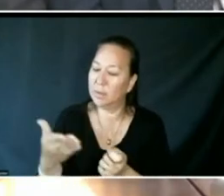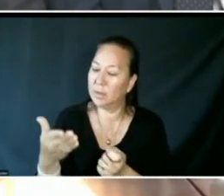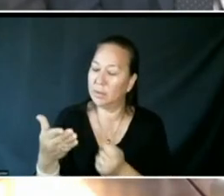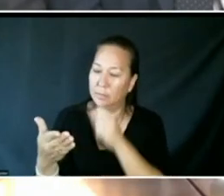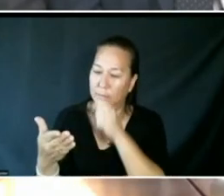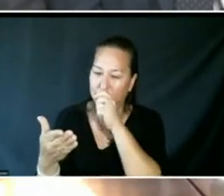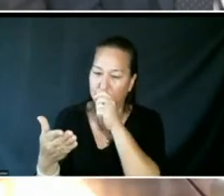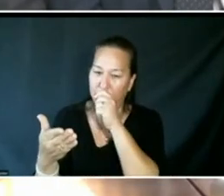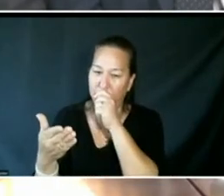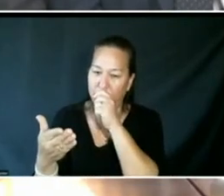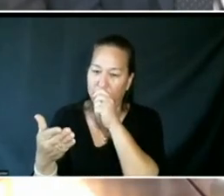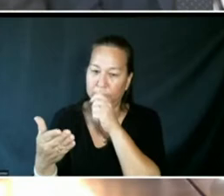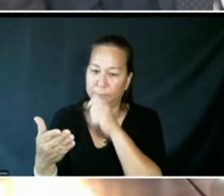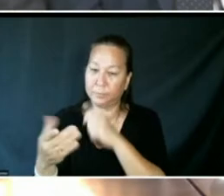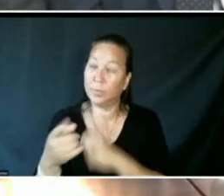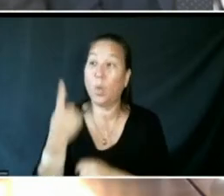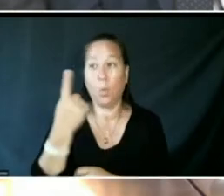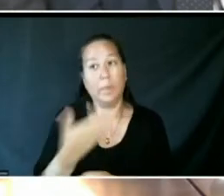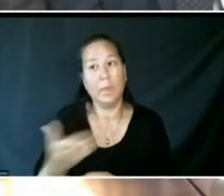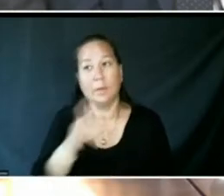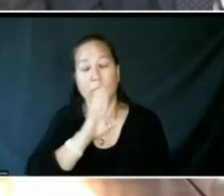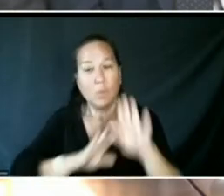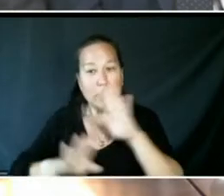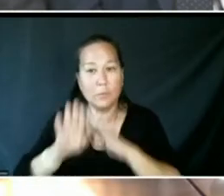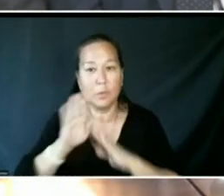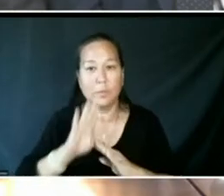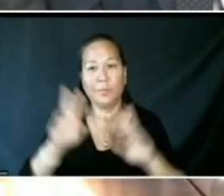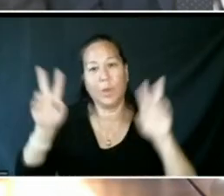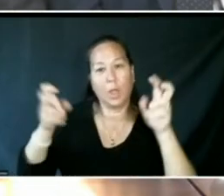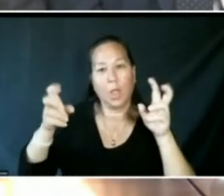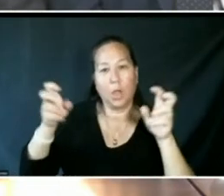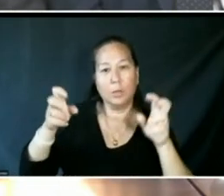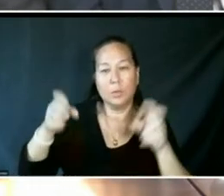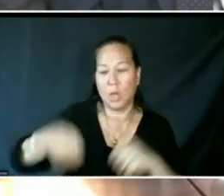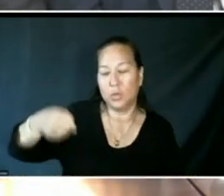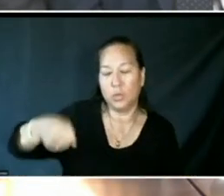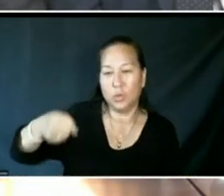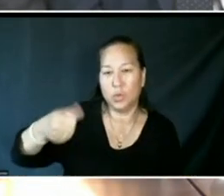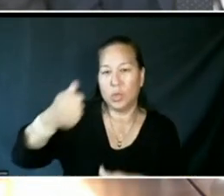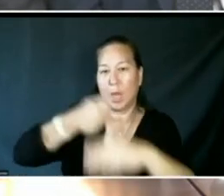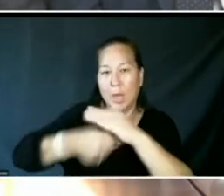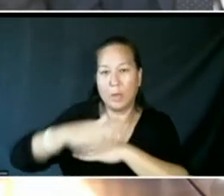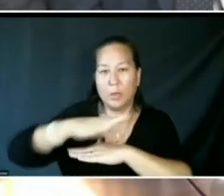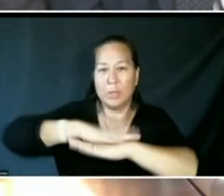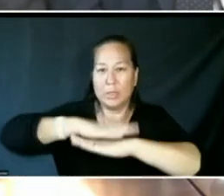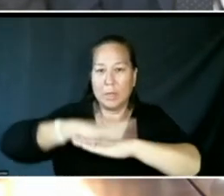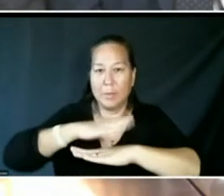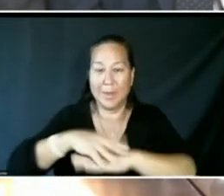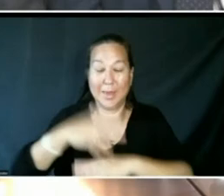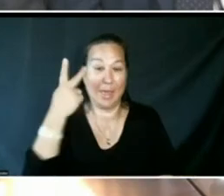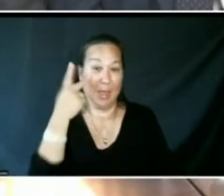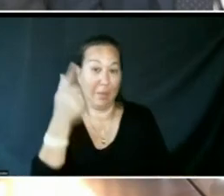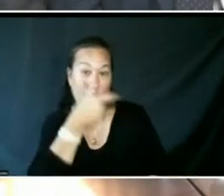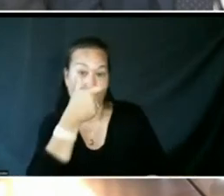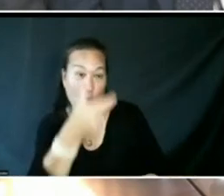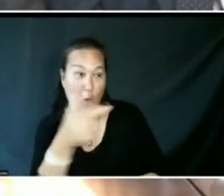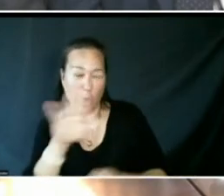One of the things that was very frustrating was the so-called suitcases of ballots from under the table. If you watch the entirety of the